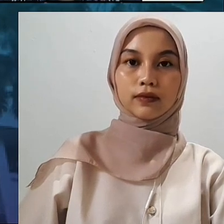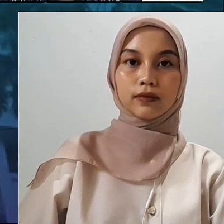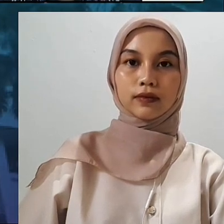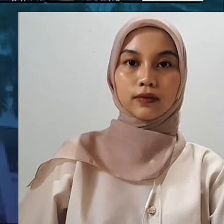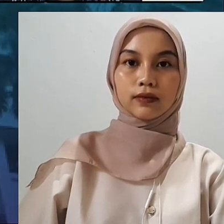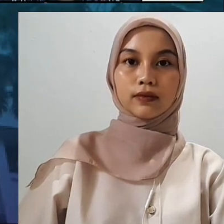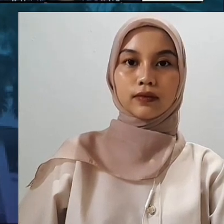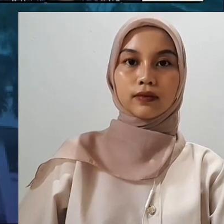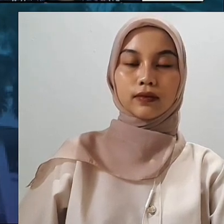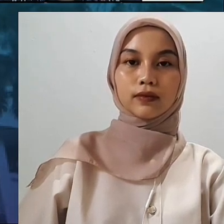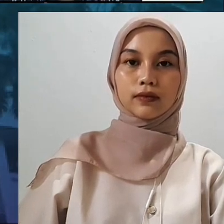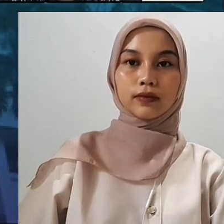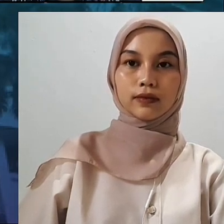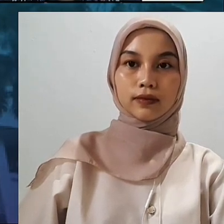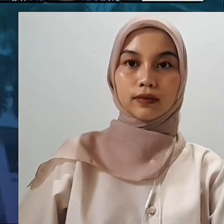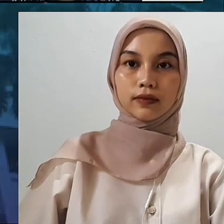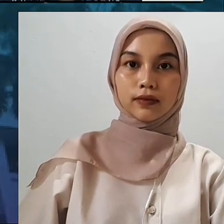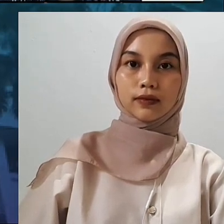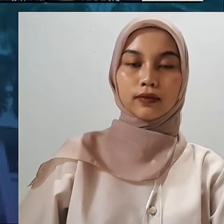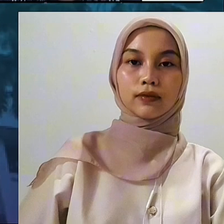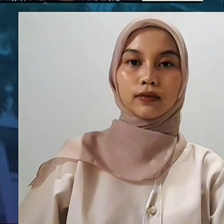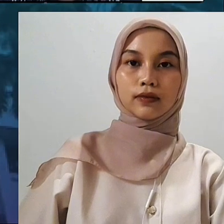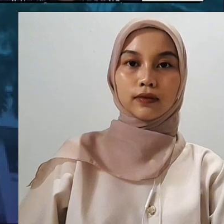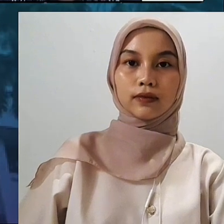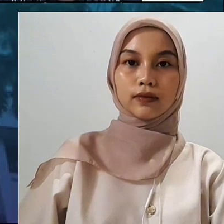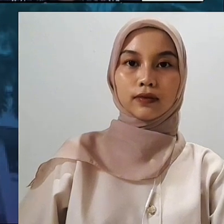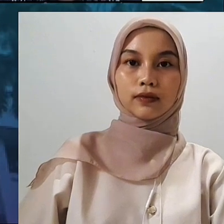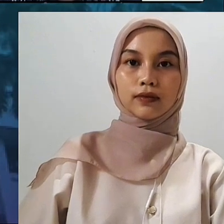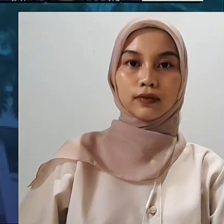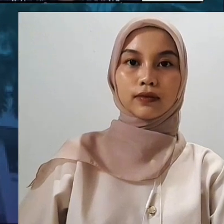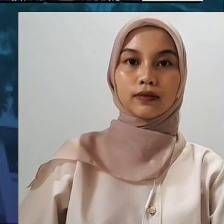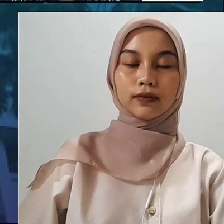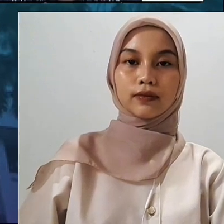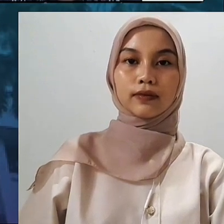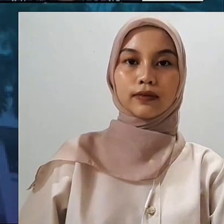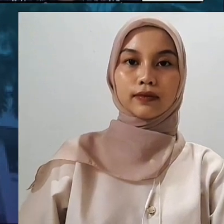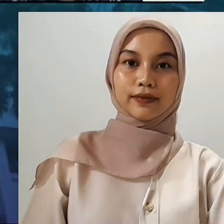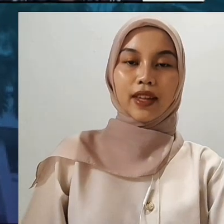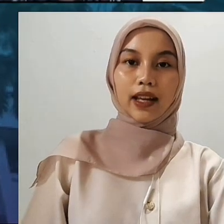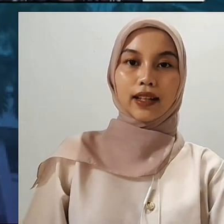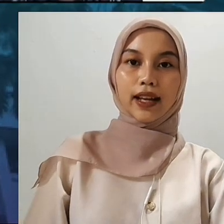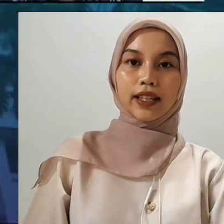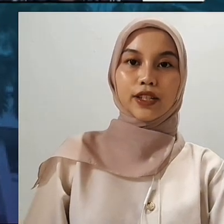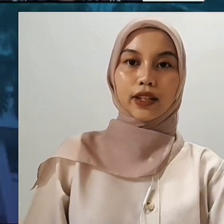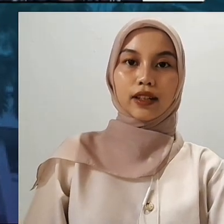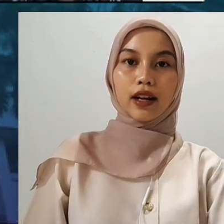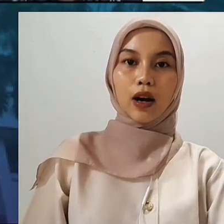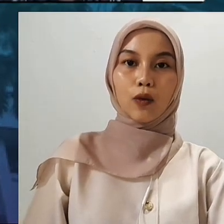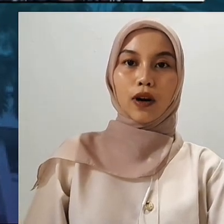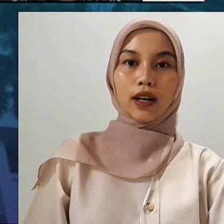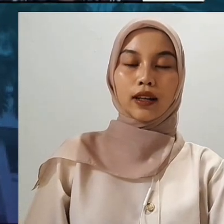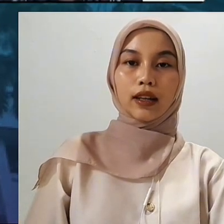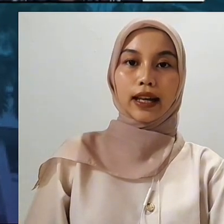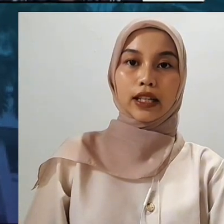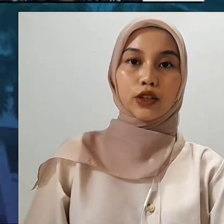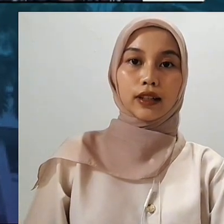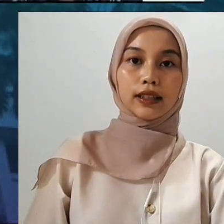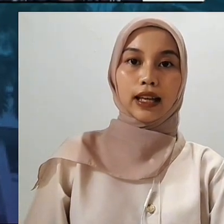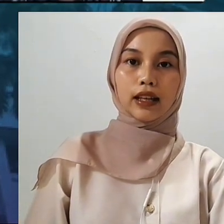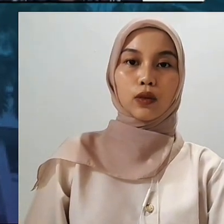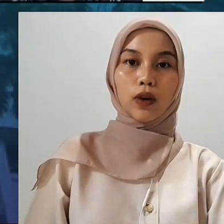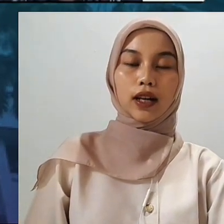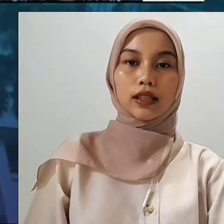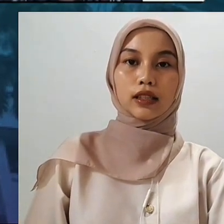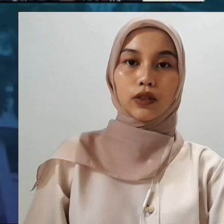secara keseluruhan kita lihat bahwa tren sudah menurun sampai dengan minggu ke-8. In addition, one